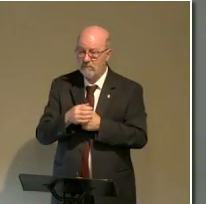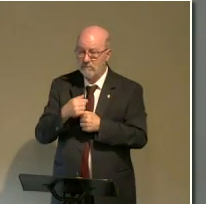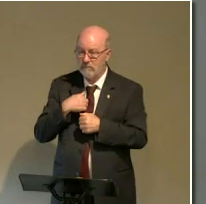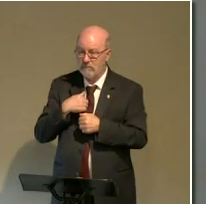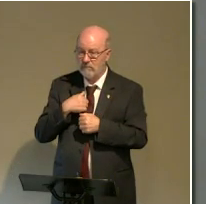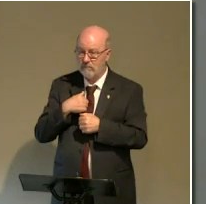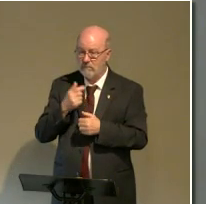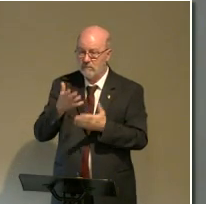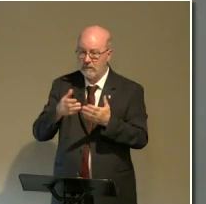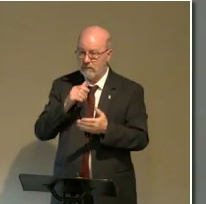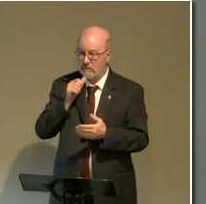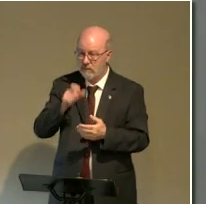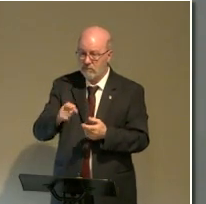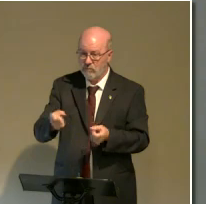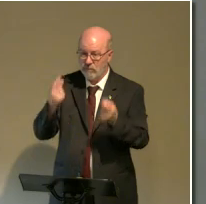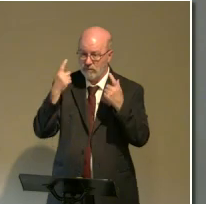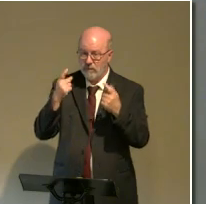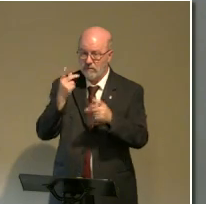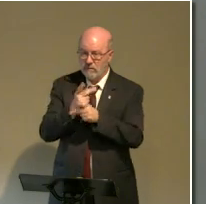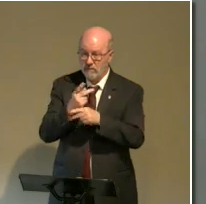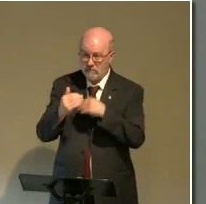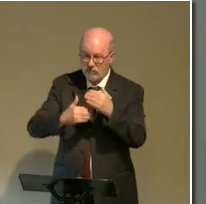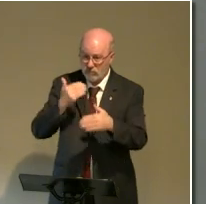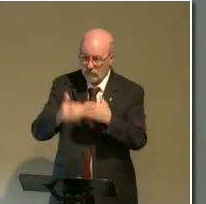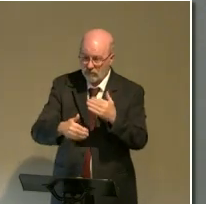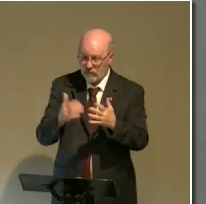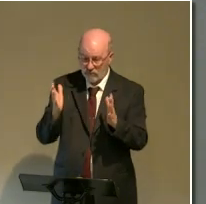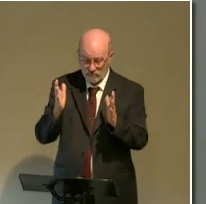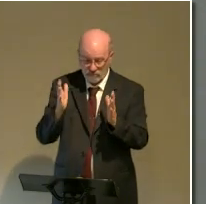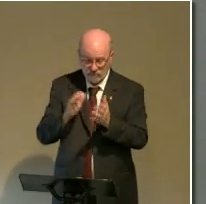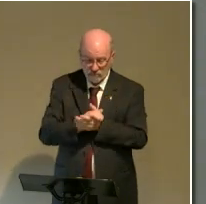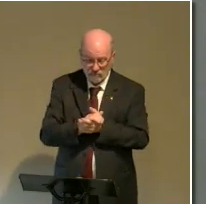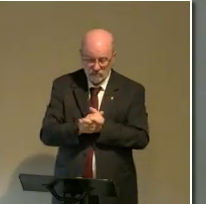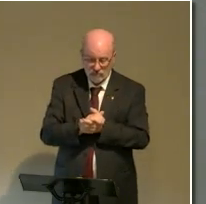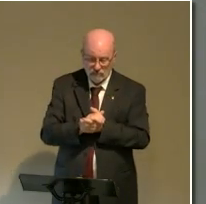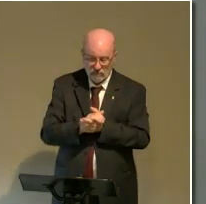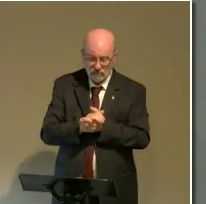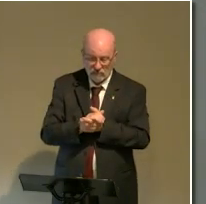I'm not. Maybe I'm not supposed to understand. Let's just keep going. That's it, right?